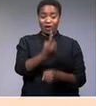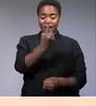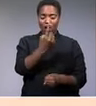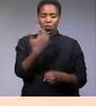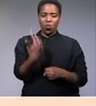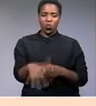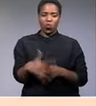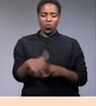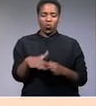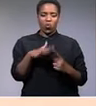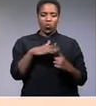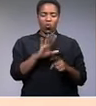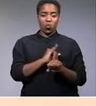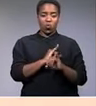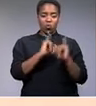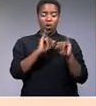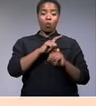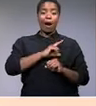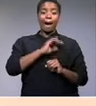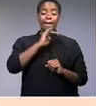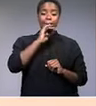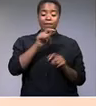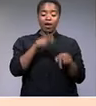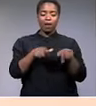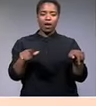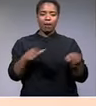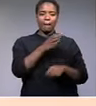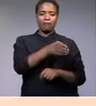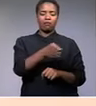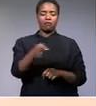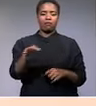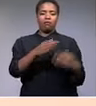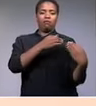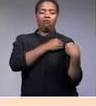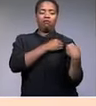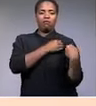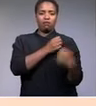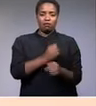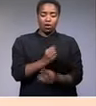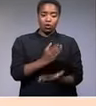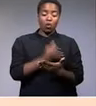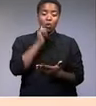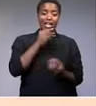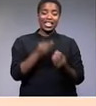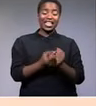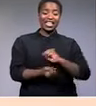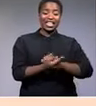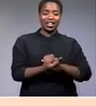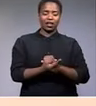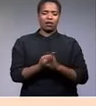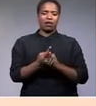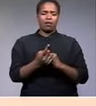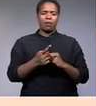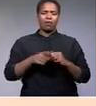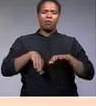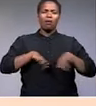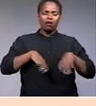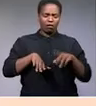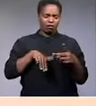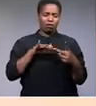Emergency Services, it means that extra personnel are being placed on standby and they have to respond to things such as drowning, people suffering